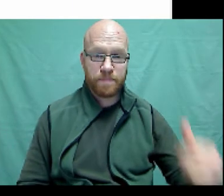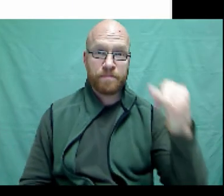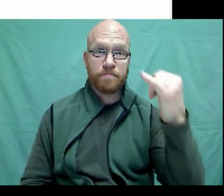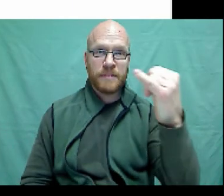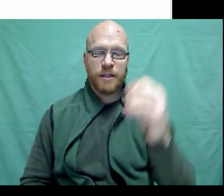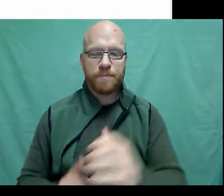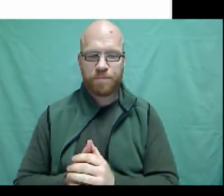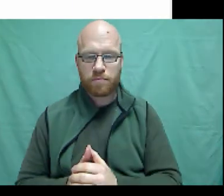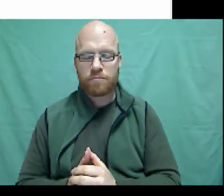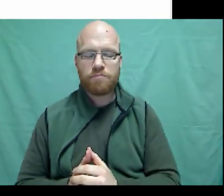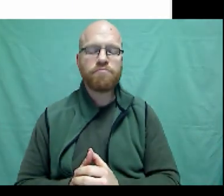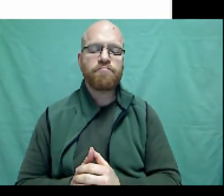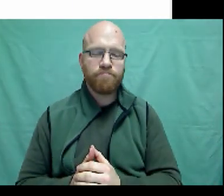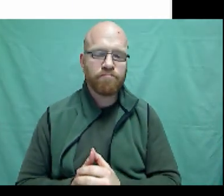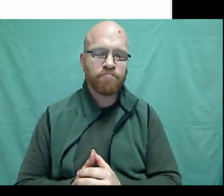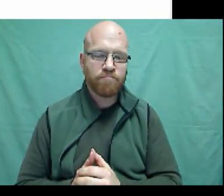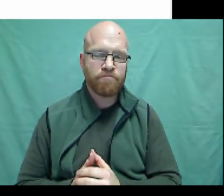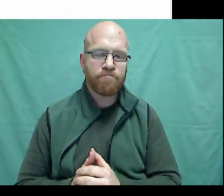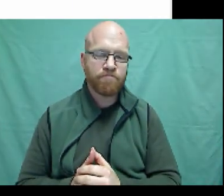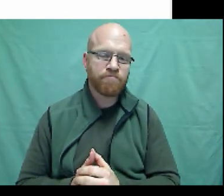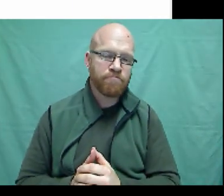All right.